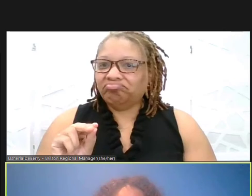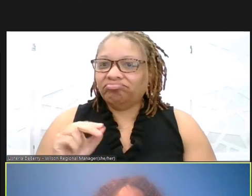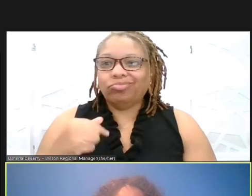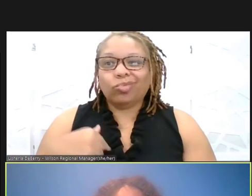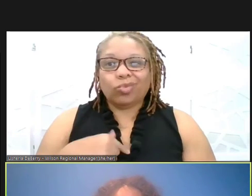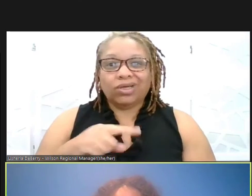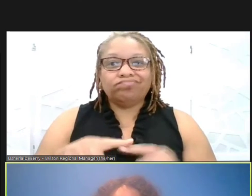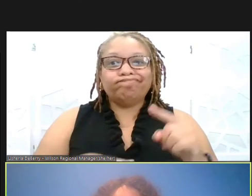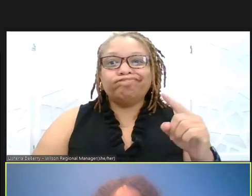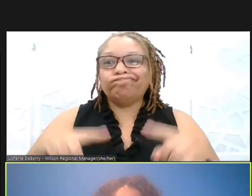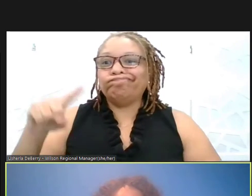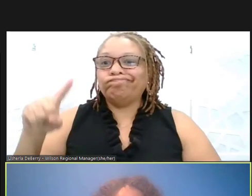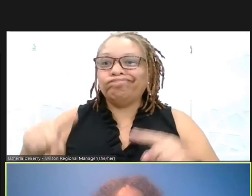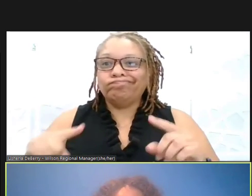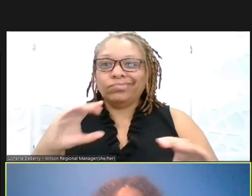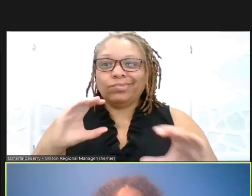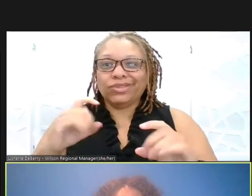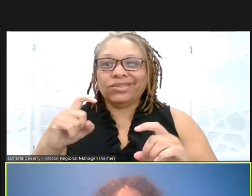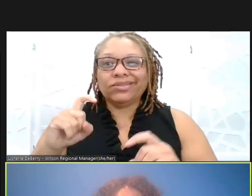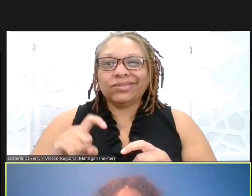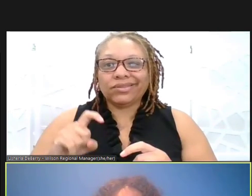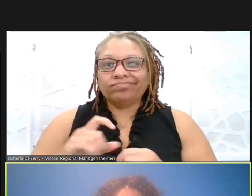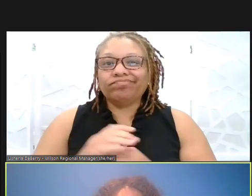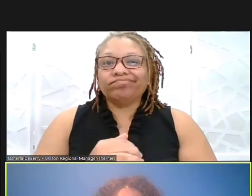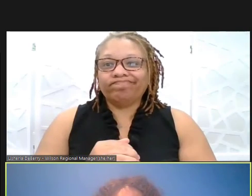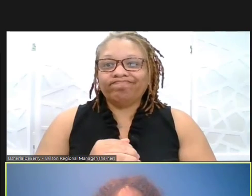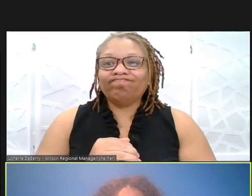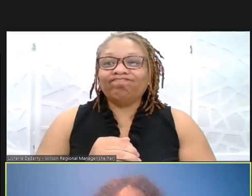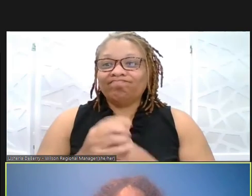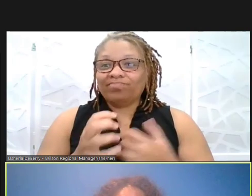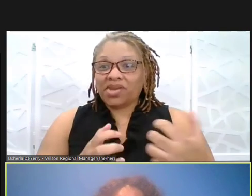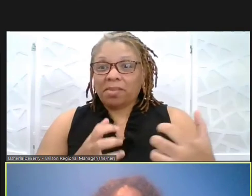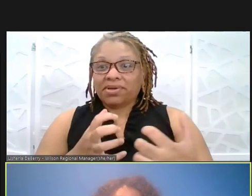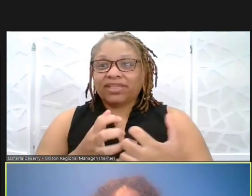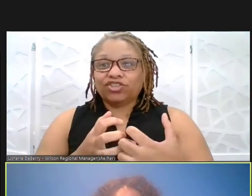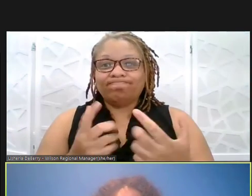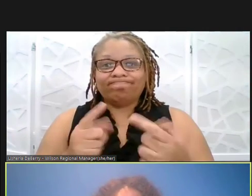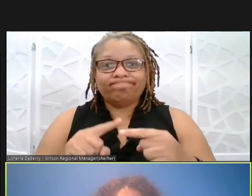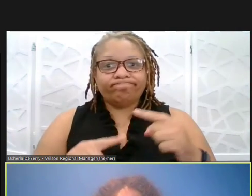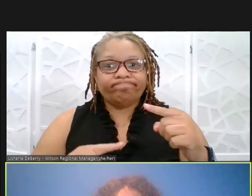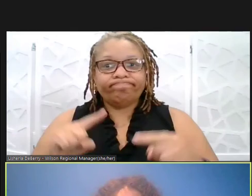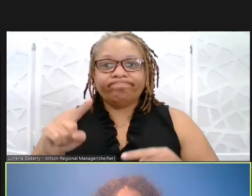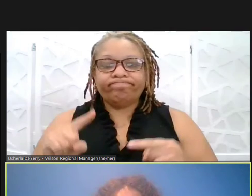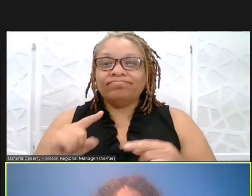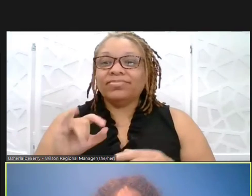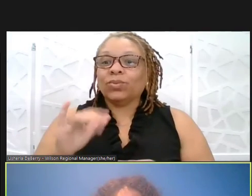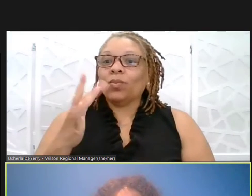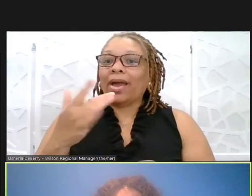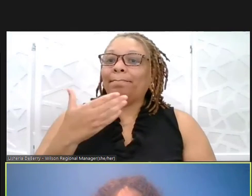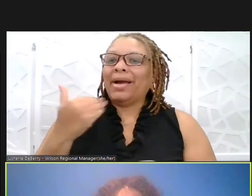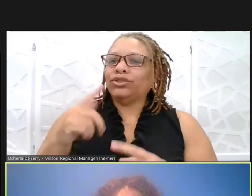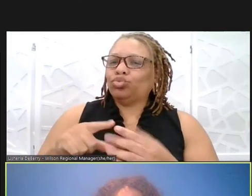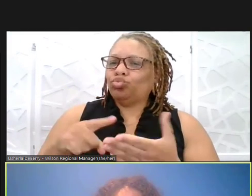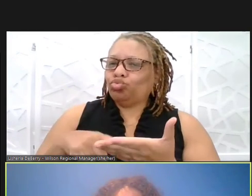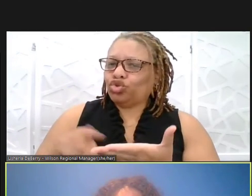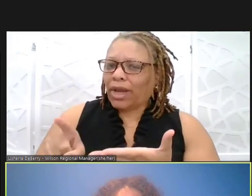It's not a one-size-fits-all when it comes to communication needs. There's a variety of needs that are within these